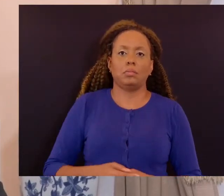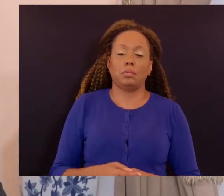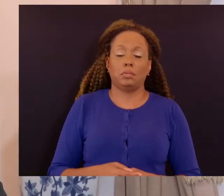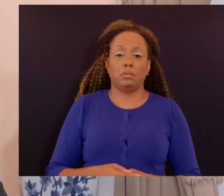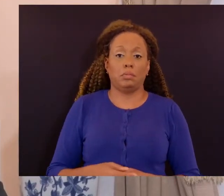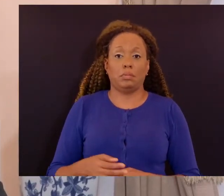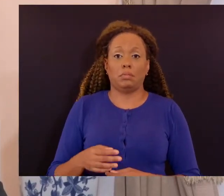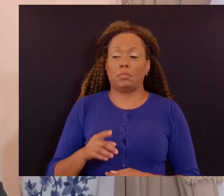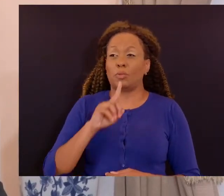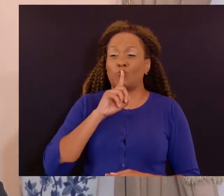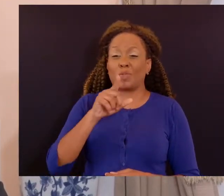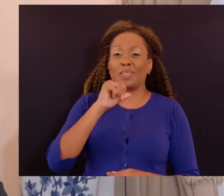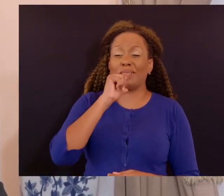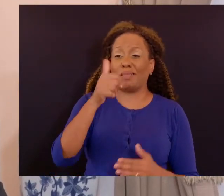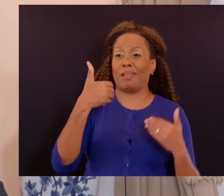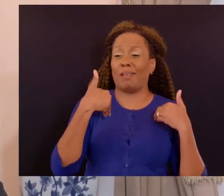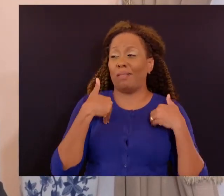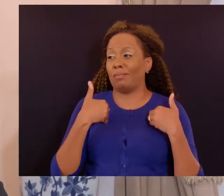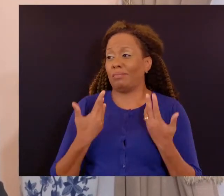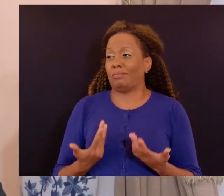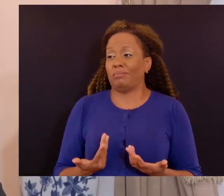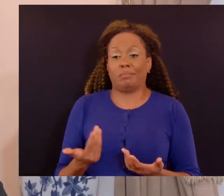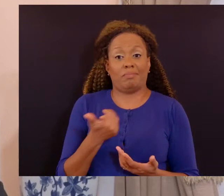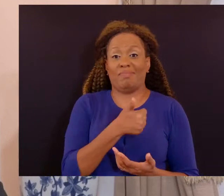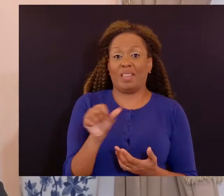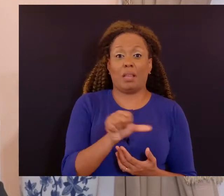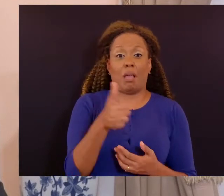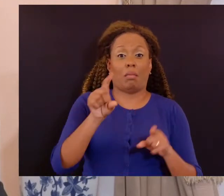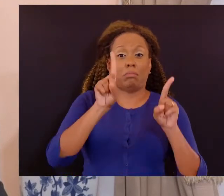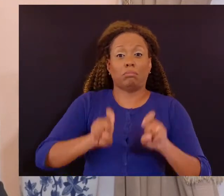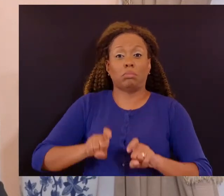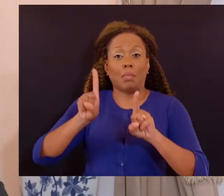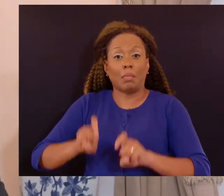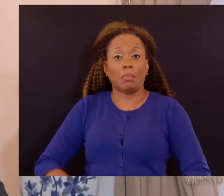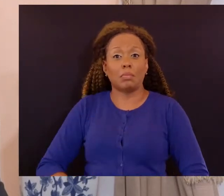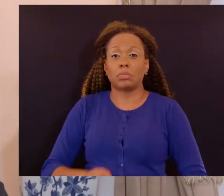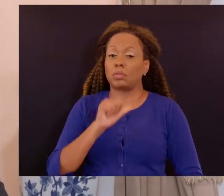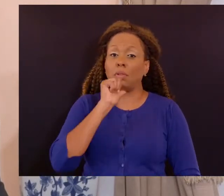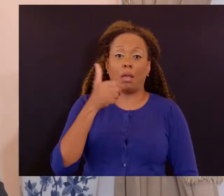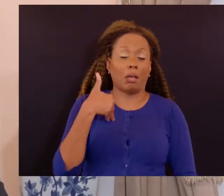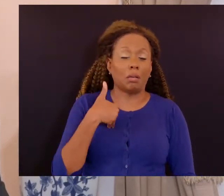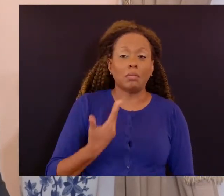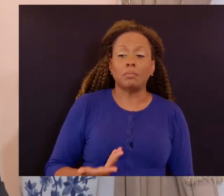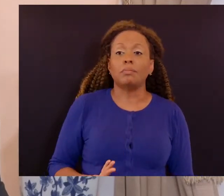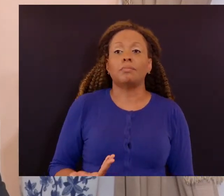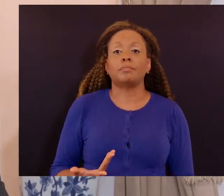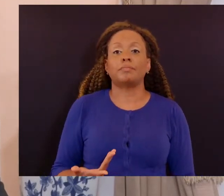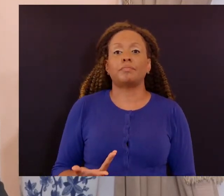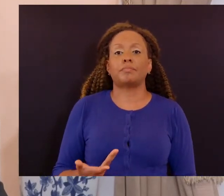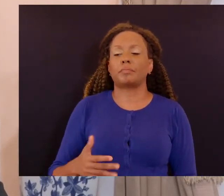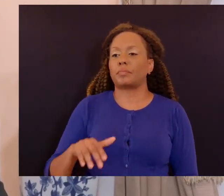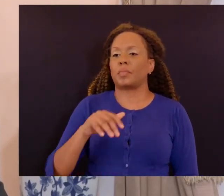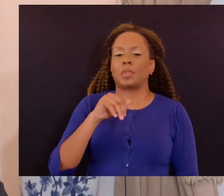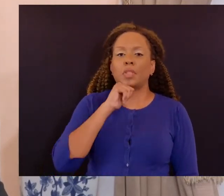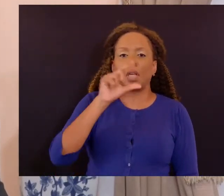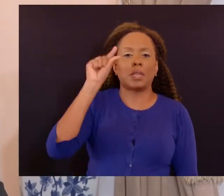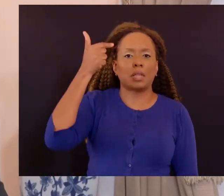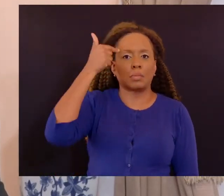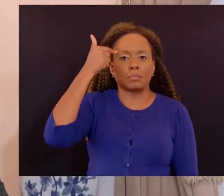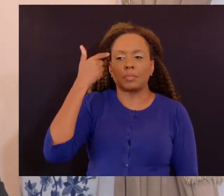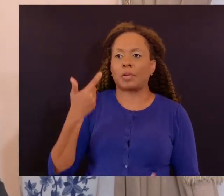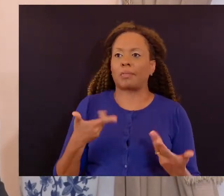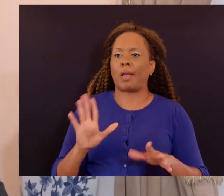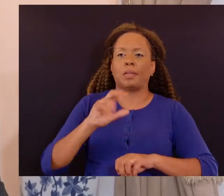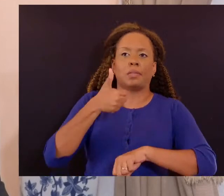is nothing besides the individual test that students do in the classroom upon which the Government of Barbados and certainly the Ministry of